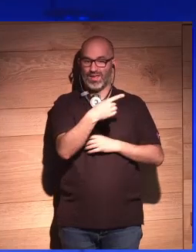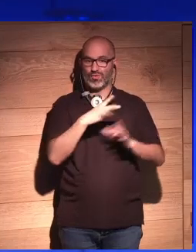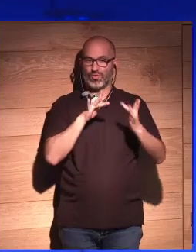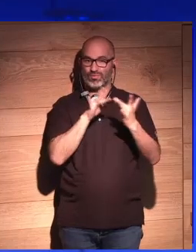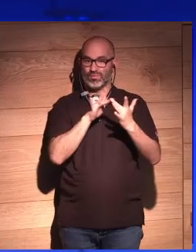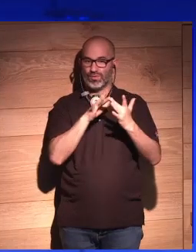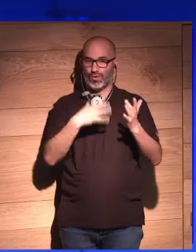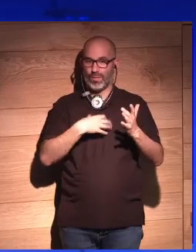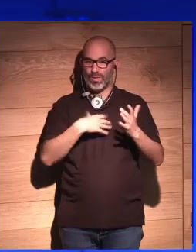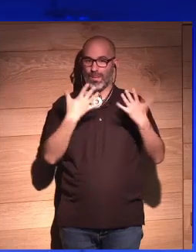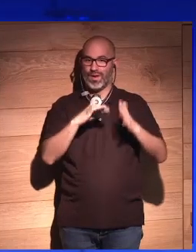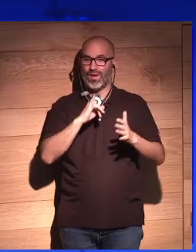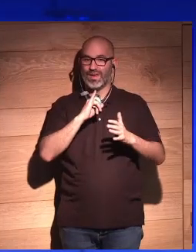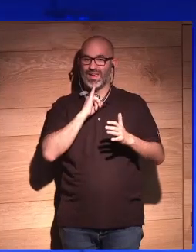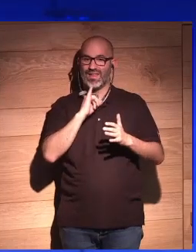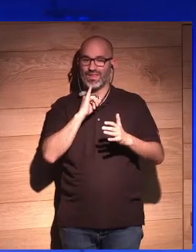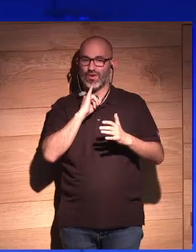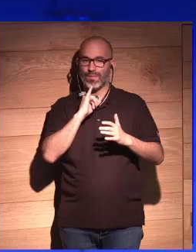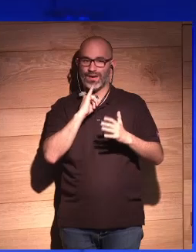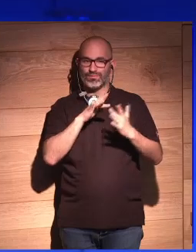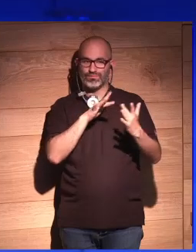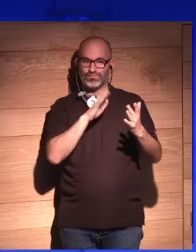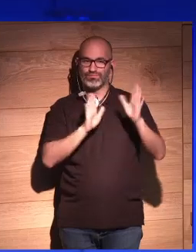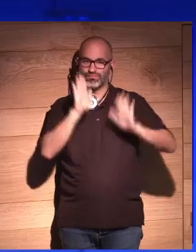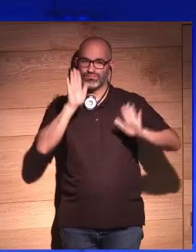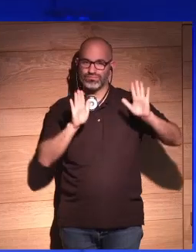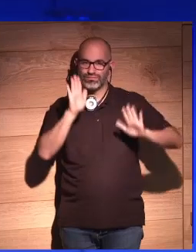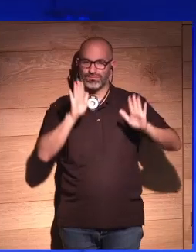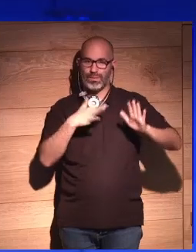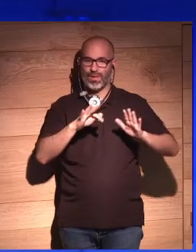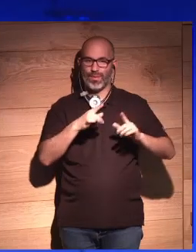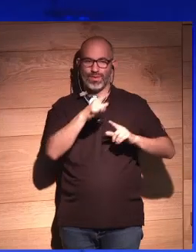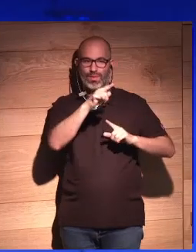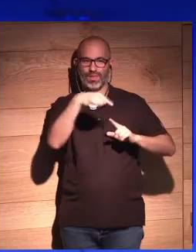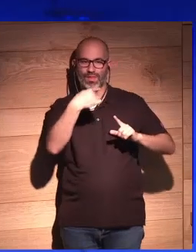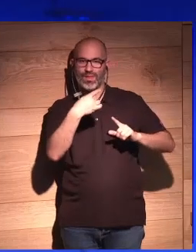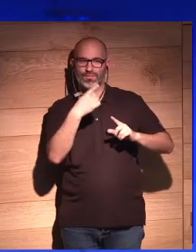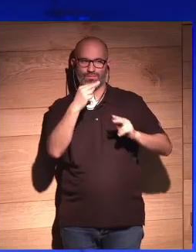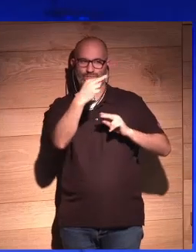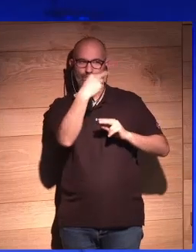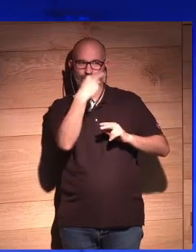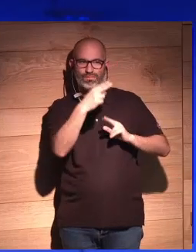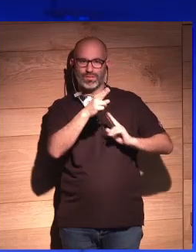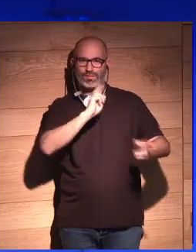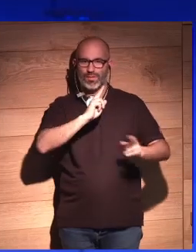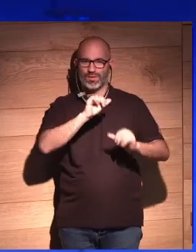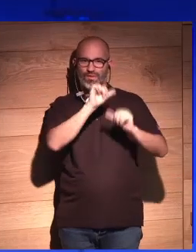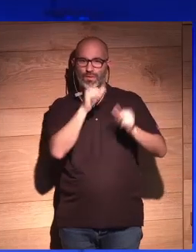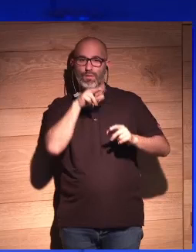She communicates with you gesturally. She gets you to do things by looking at you, responding to you. She looks human. She